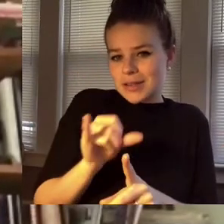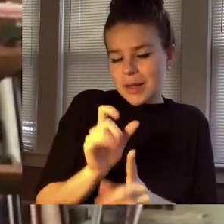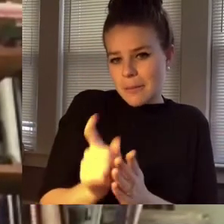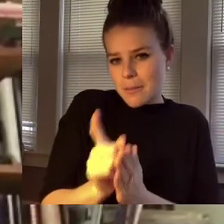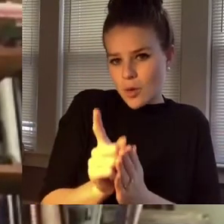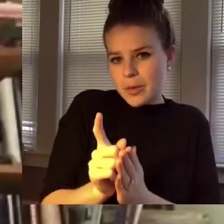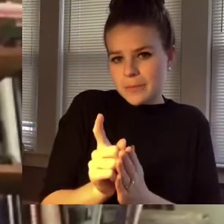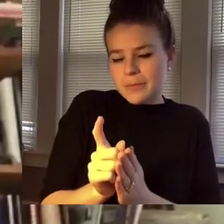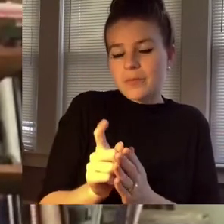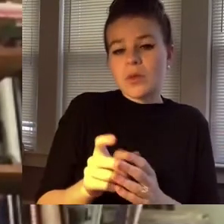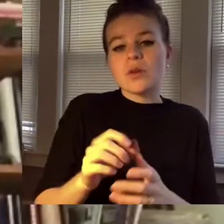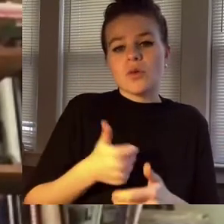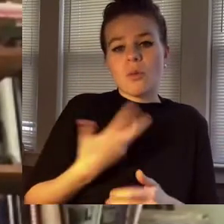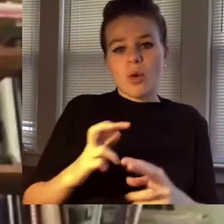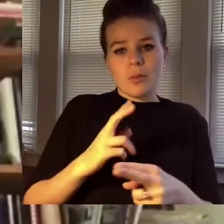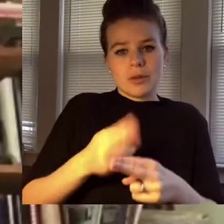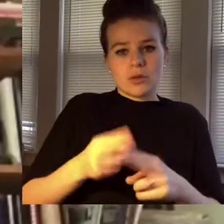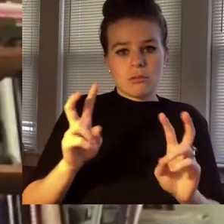It's a poem called Lincoln.